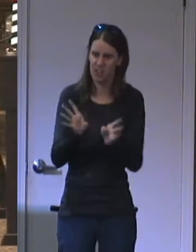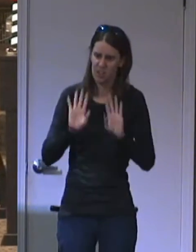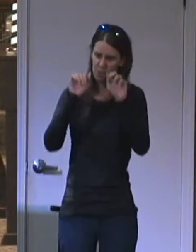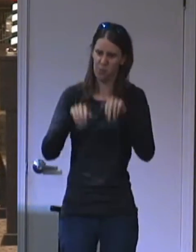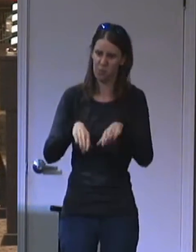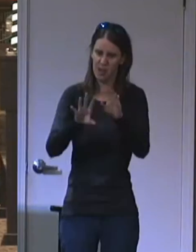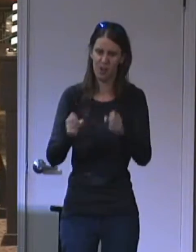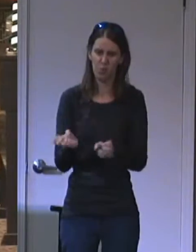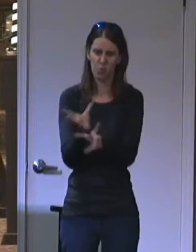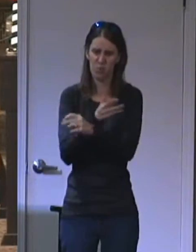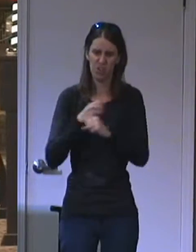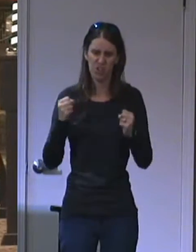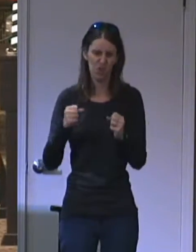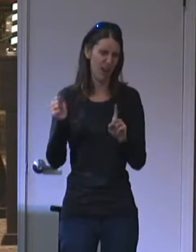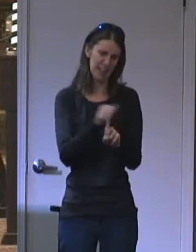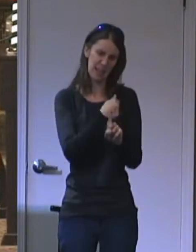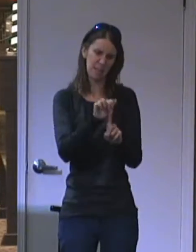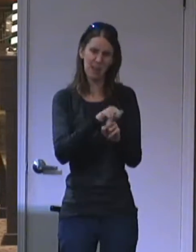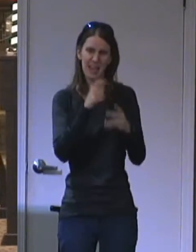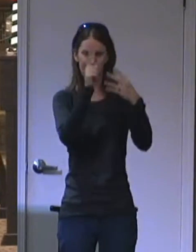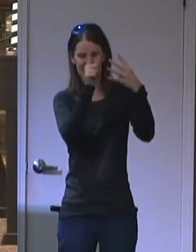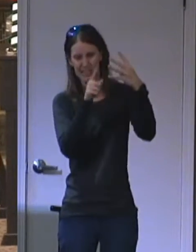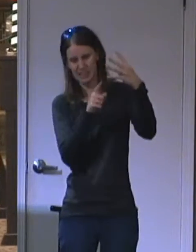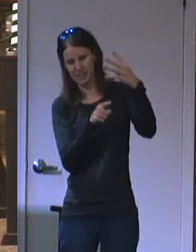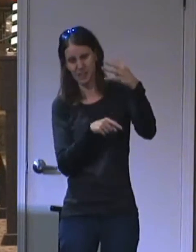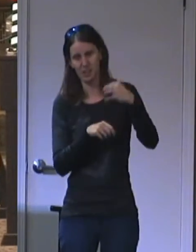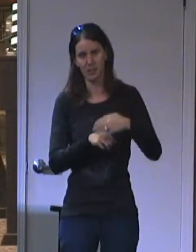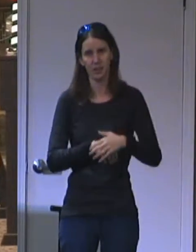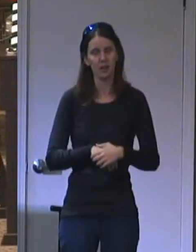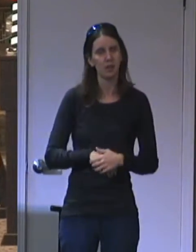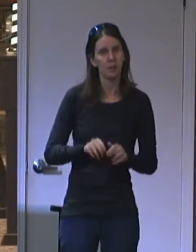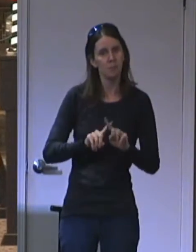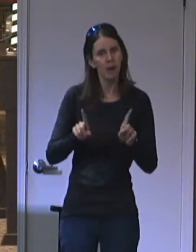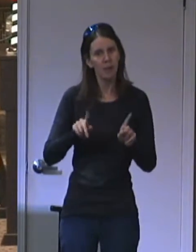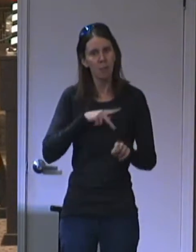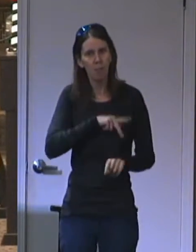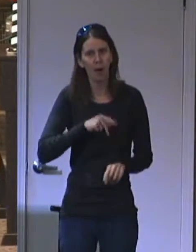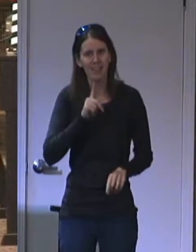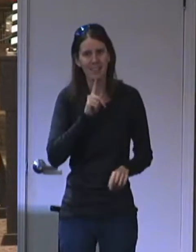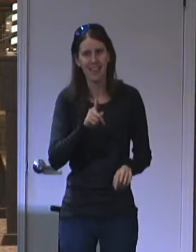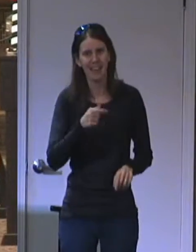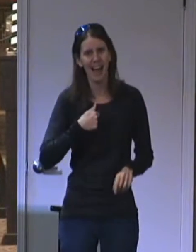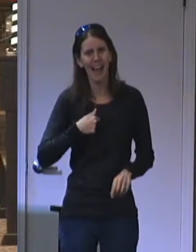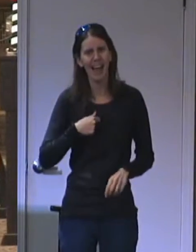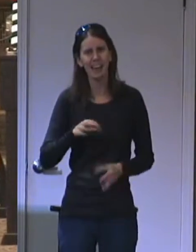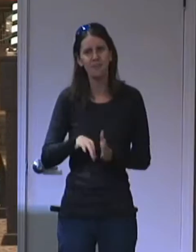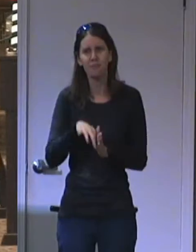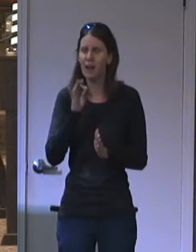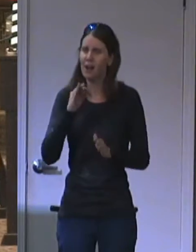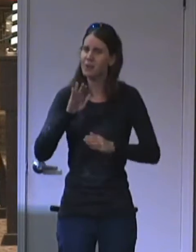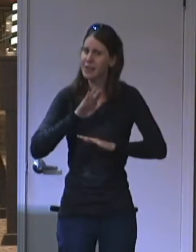all those things that come in to play. And yet he said, I still was able to find